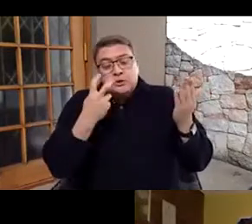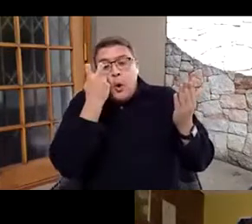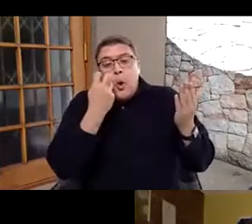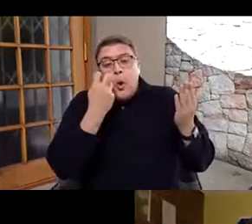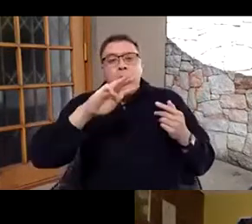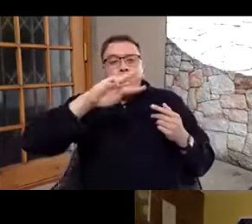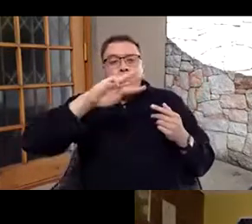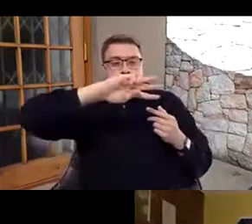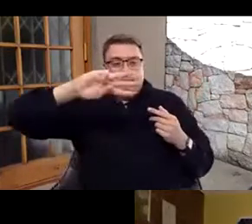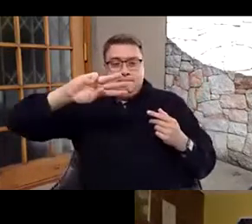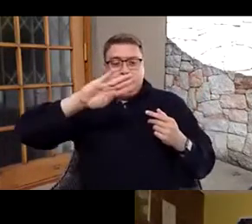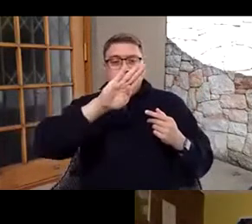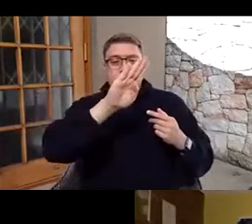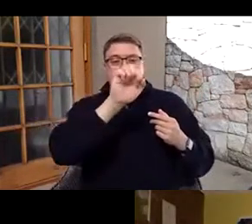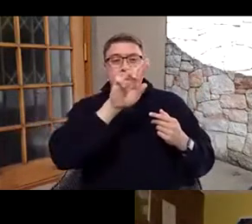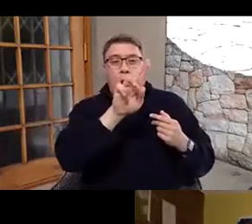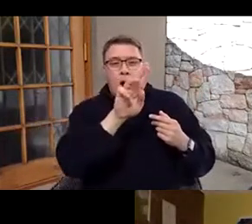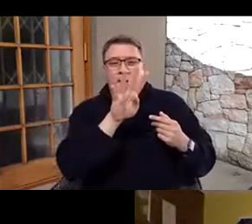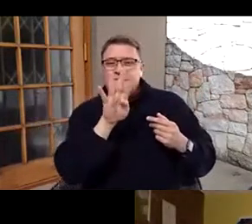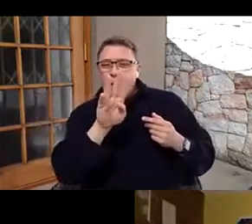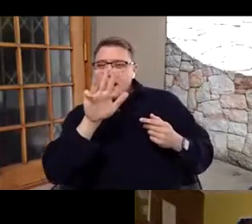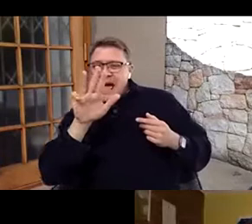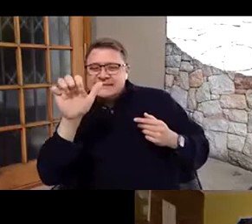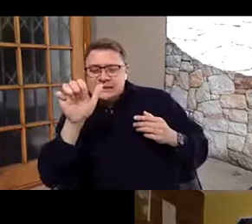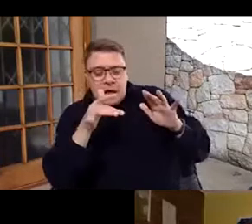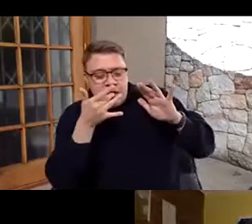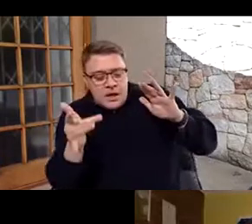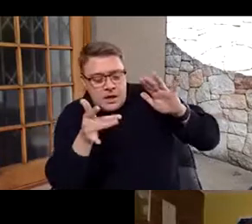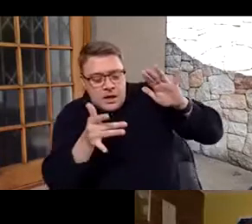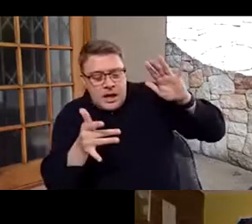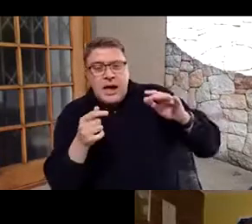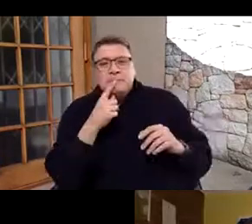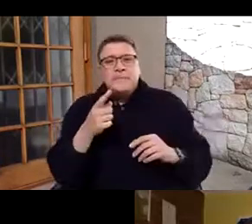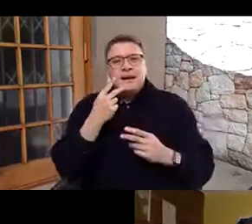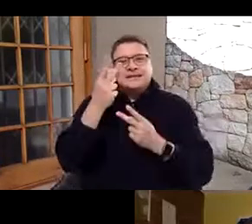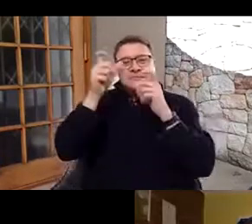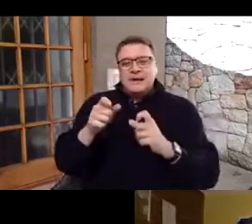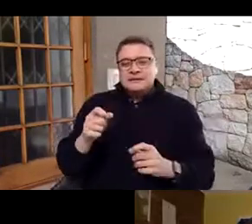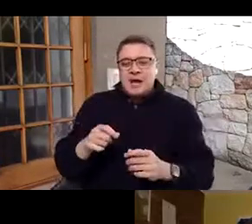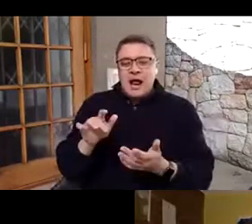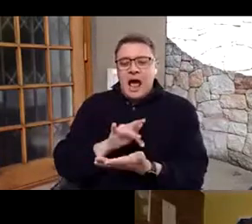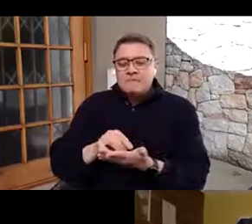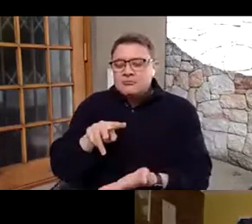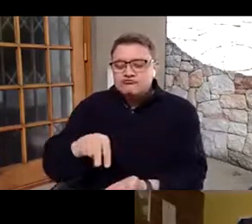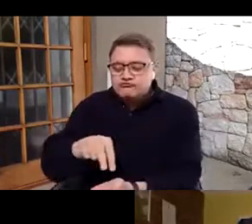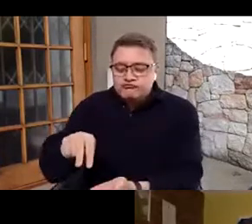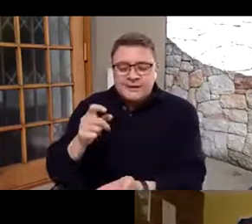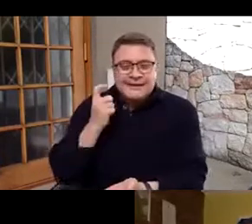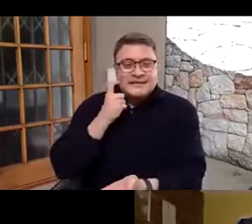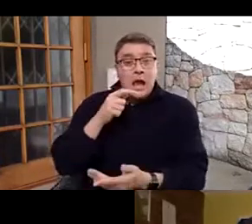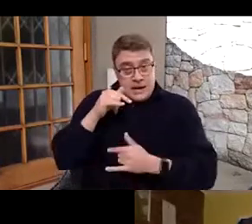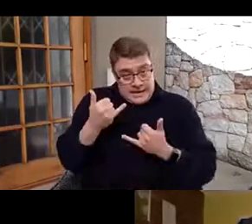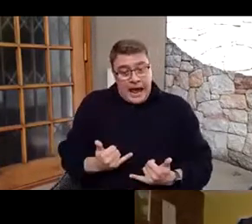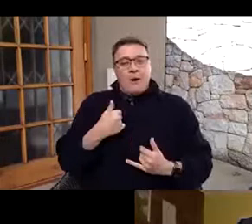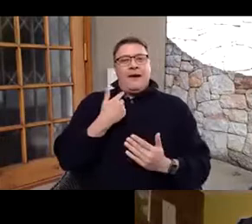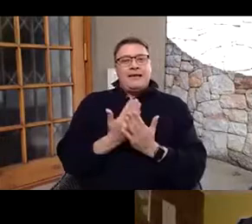when a sighted person can sit and just find it on a piece of paper or scroll through it on their iPad. Now I can do